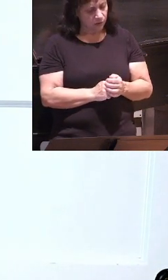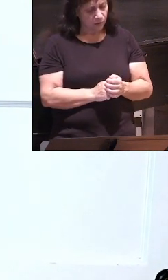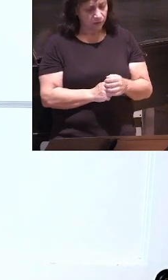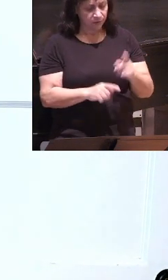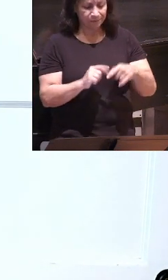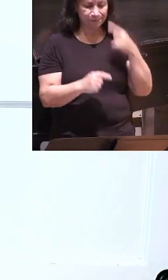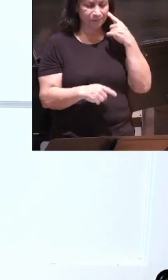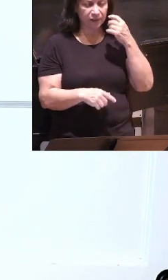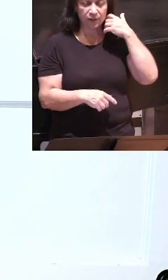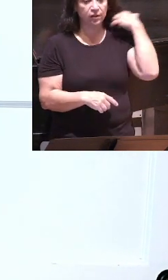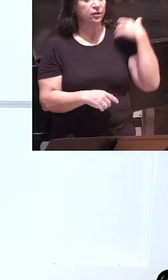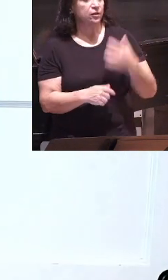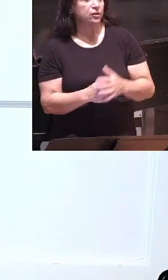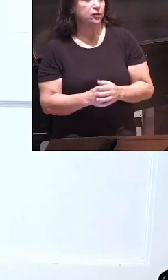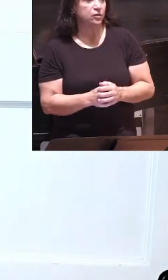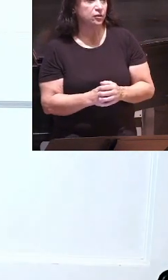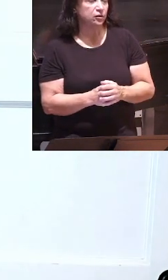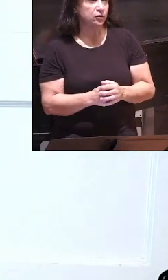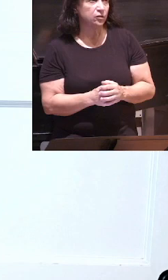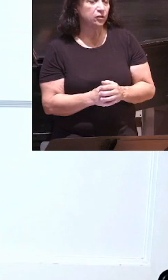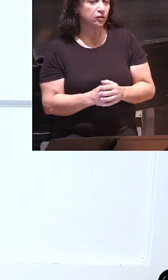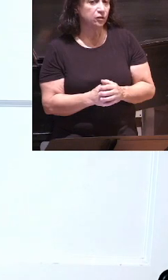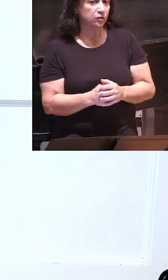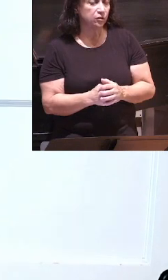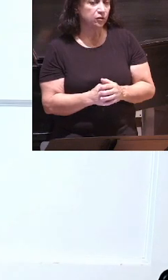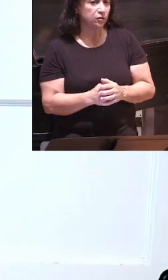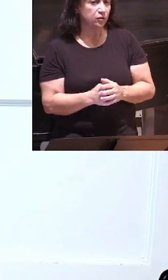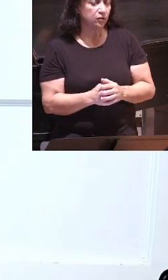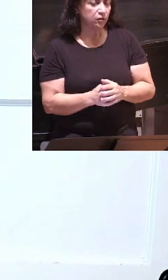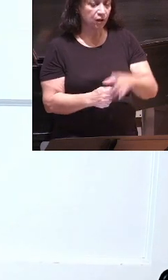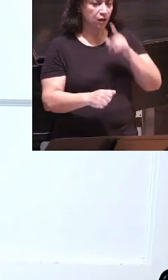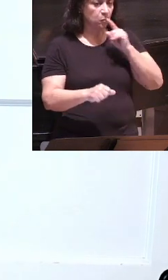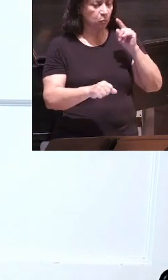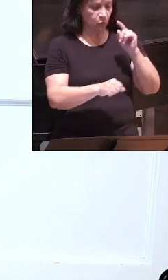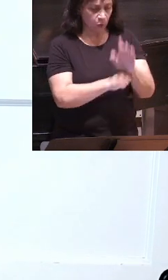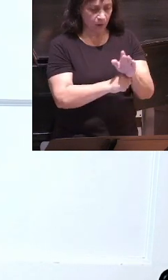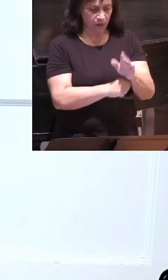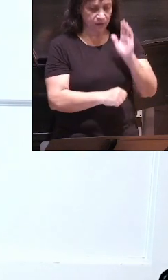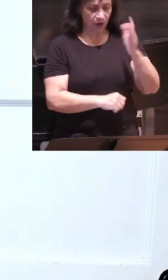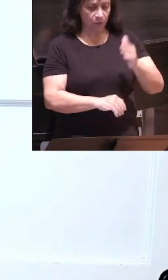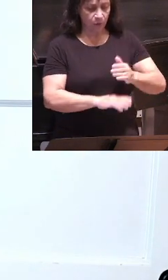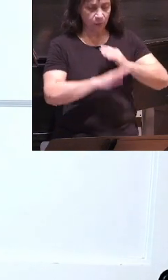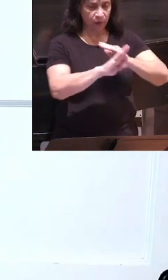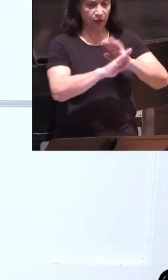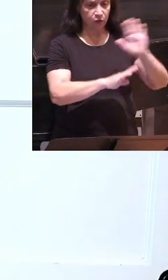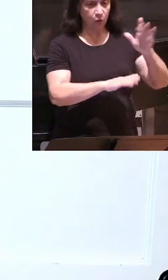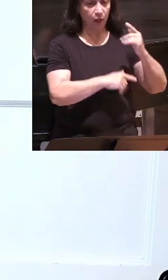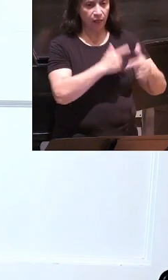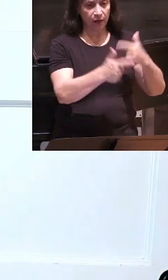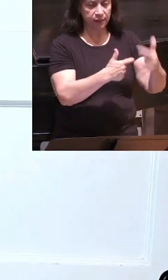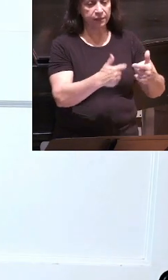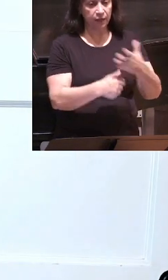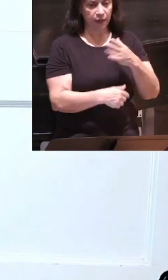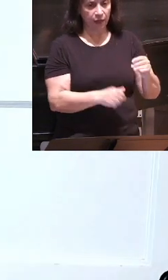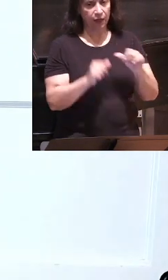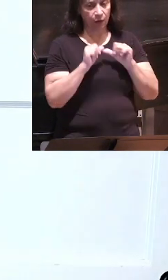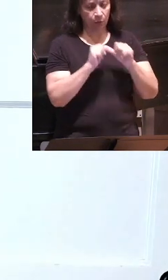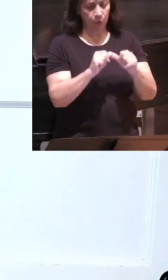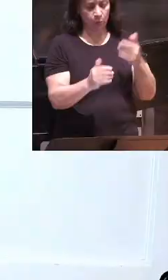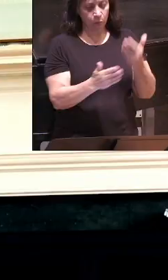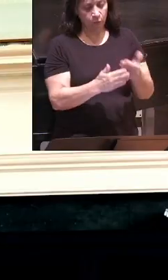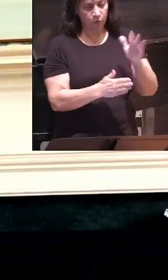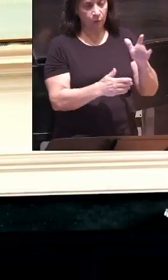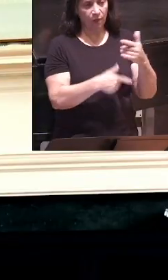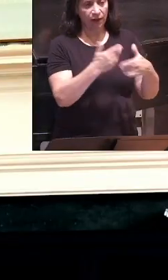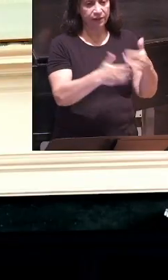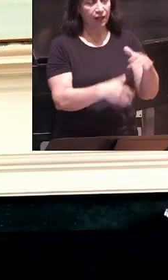every day. And last thing, Dad, the number one thing that I promise is that I will protect your legacy and I will grow your legacy. Love you,